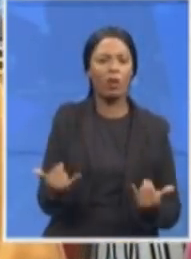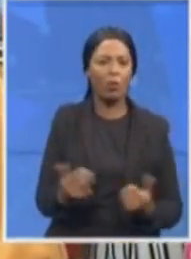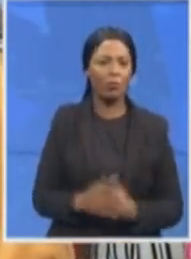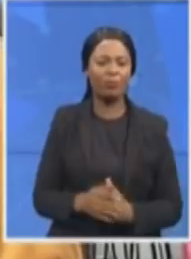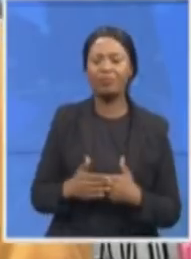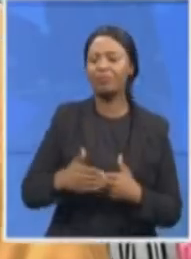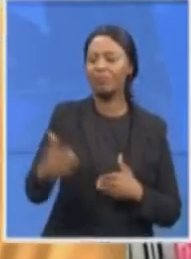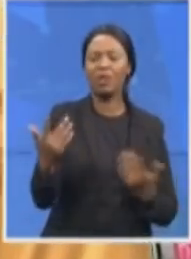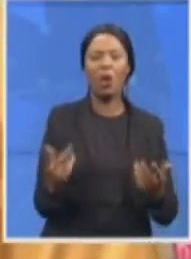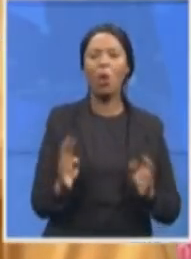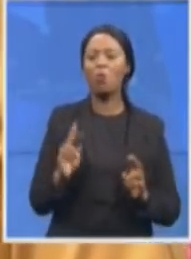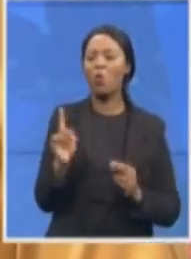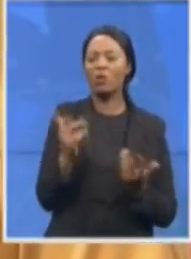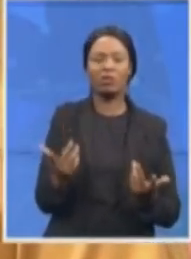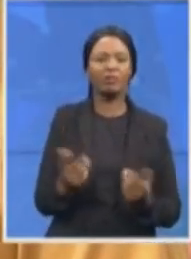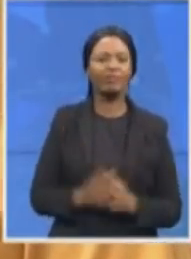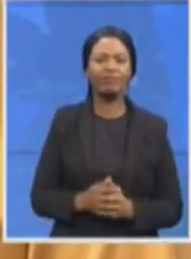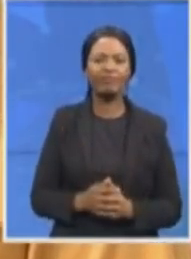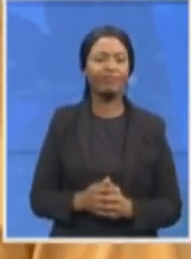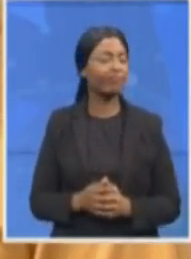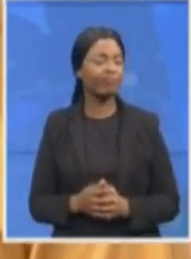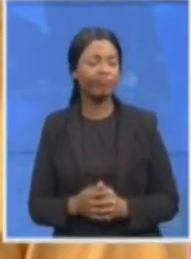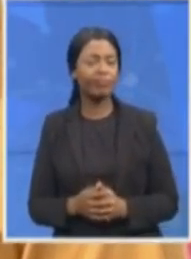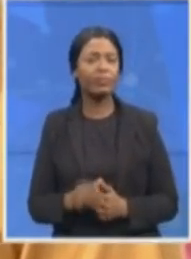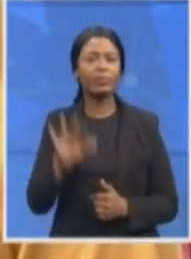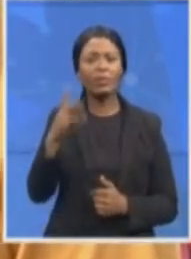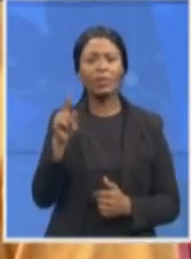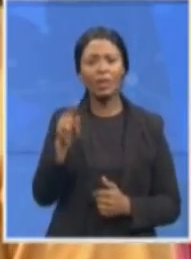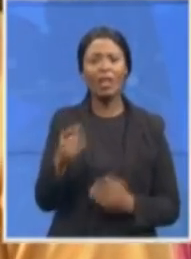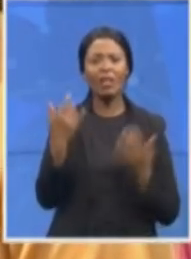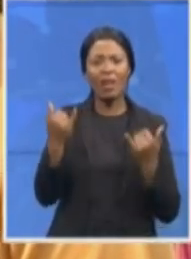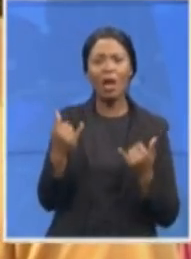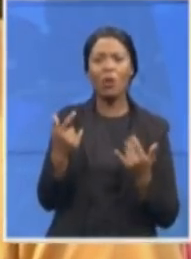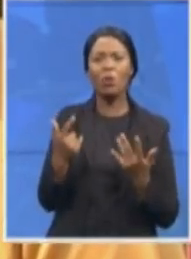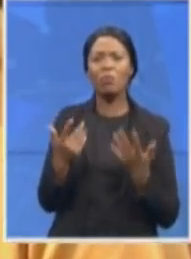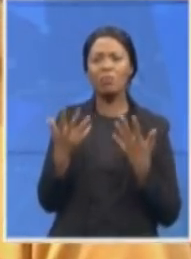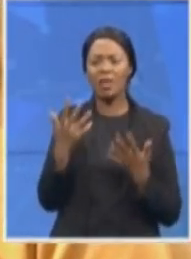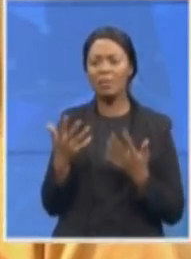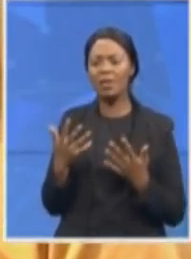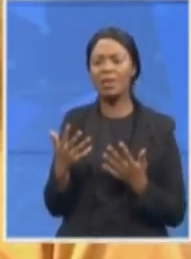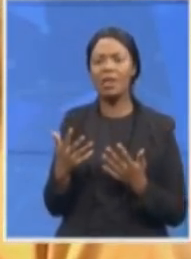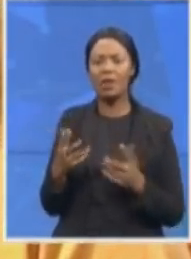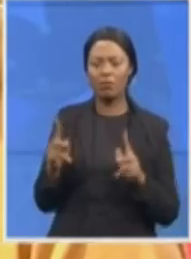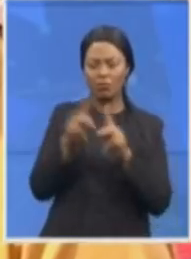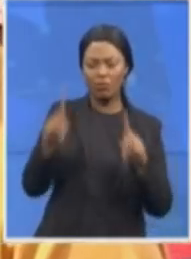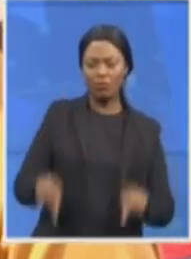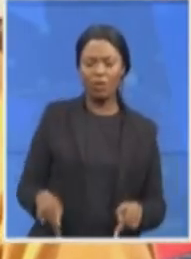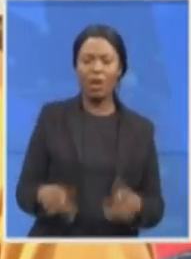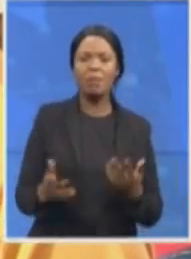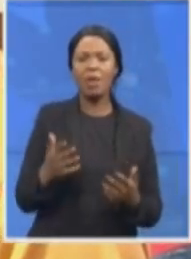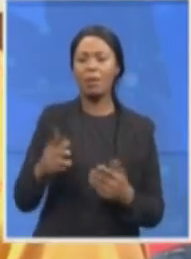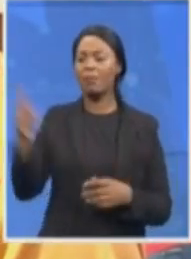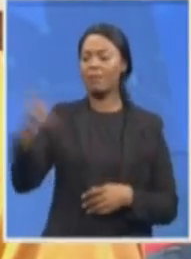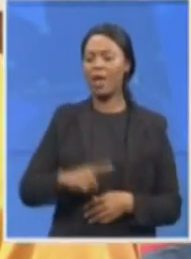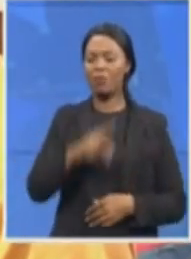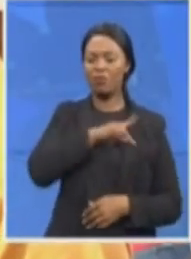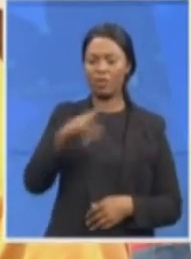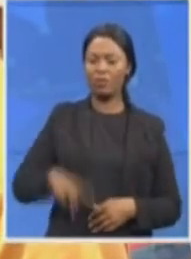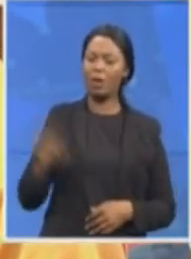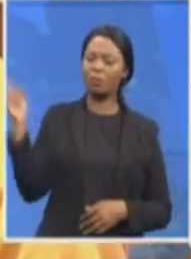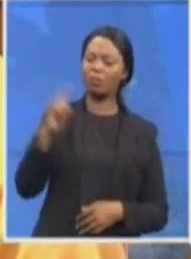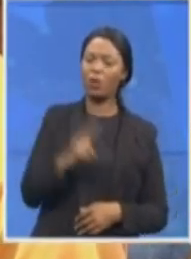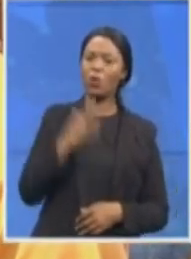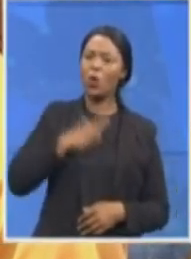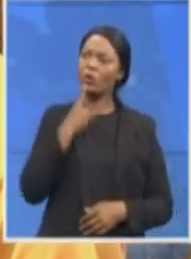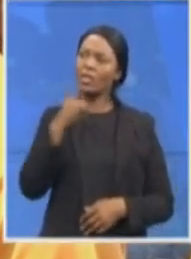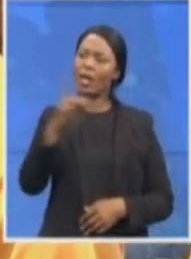you had the ear of the Premier right now, what would you like to tell the Premier if you guys are unable to continue staying here?